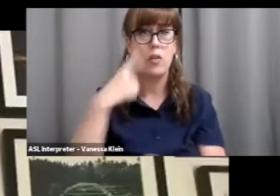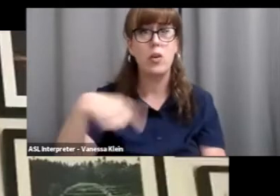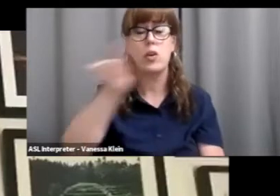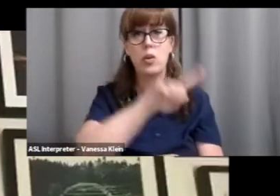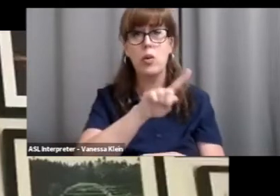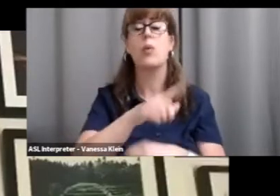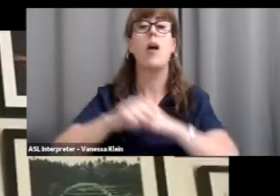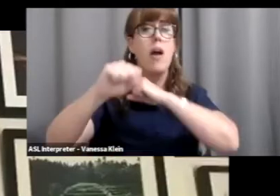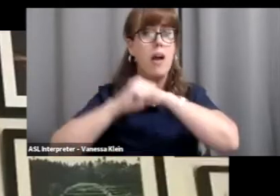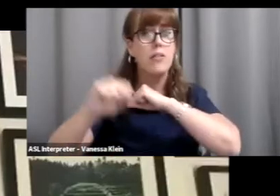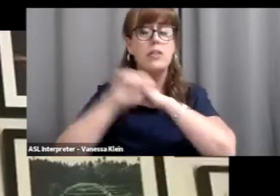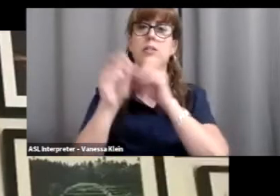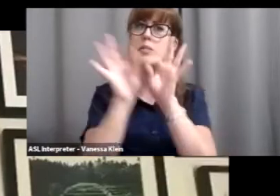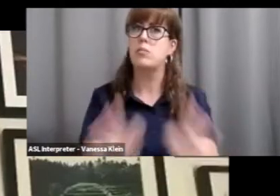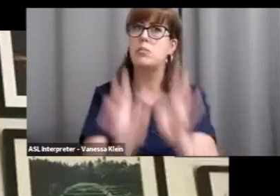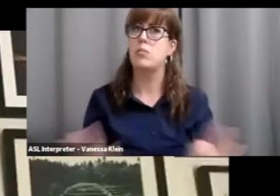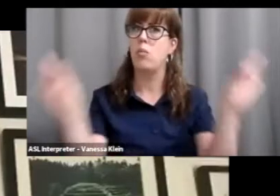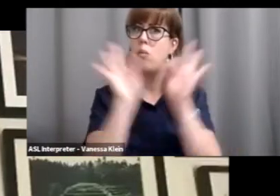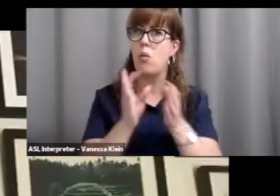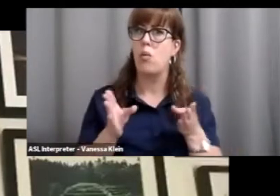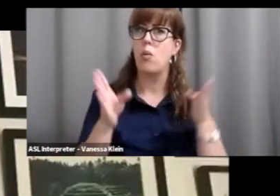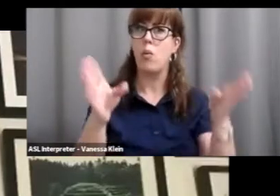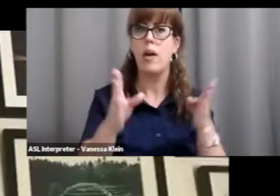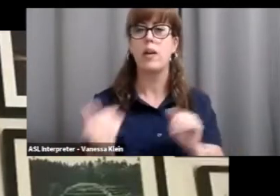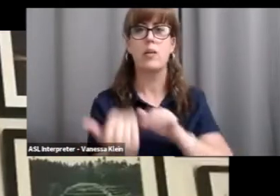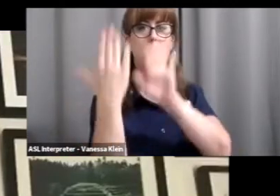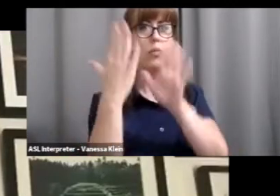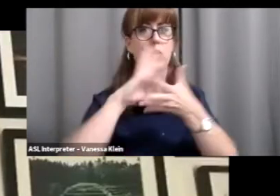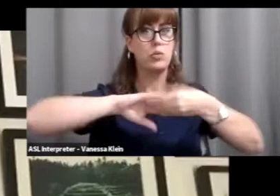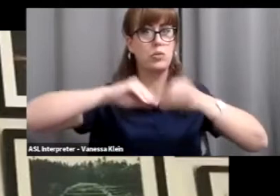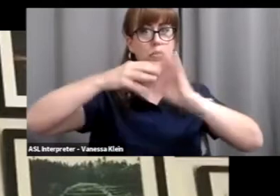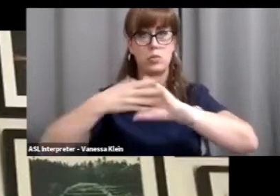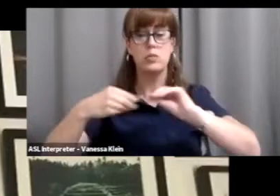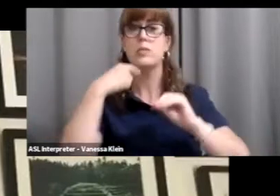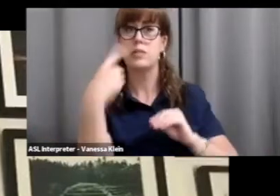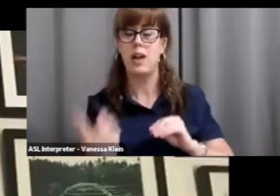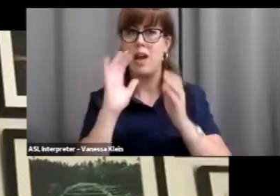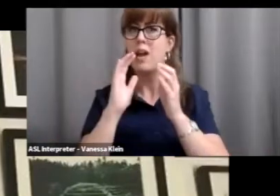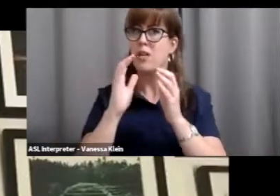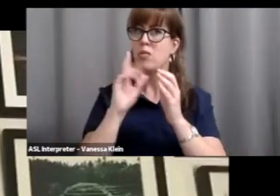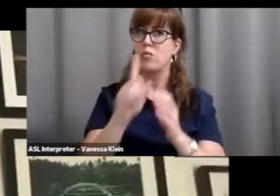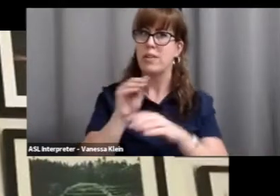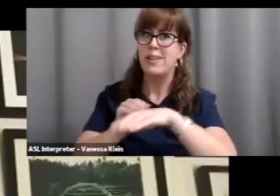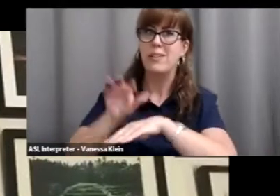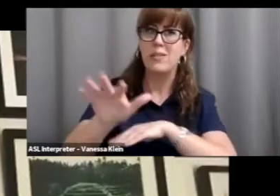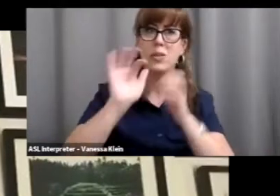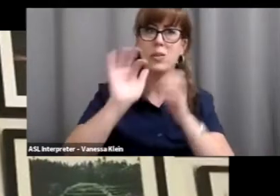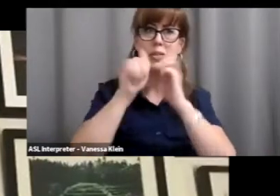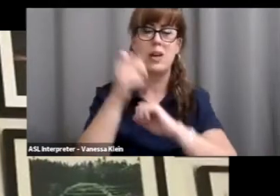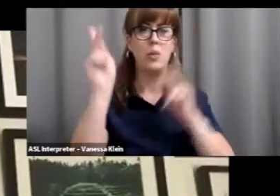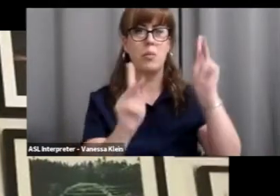storytelling platform that can greatly influence how we perceive women and girls and how they see their value in